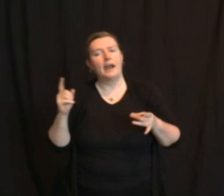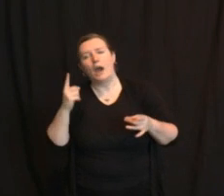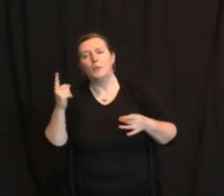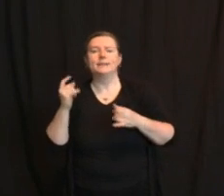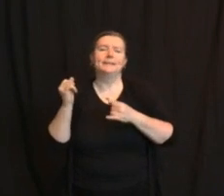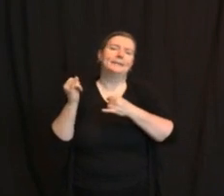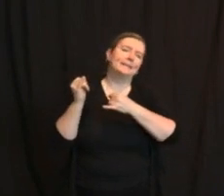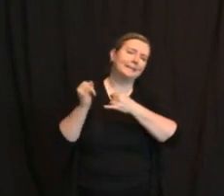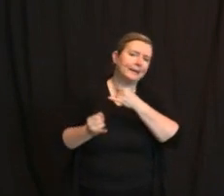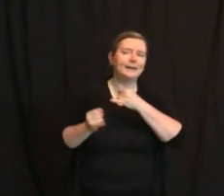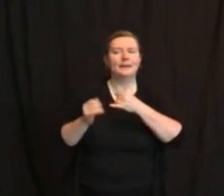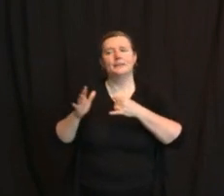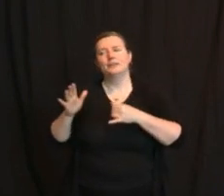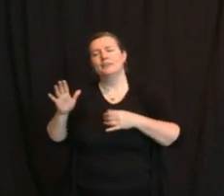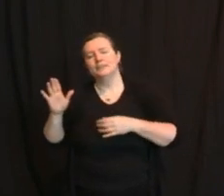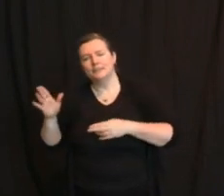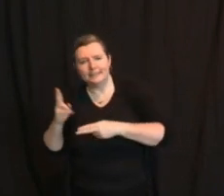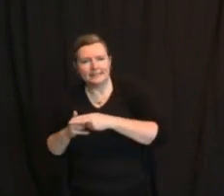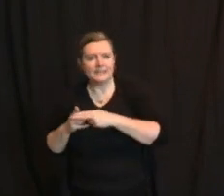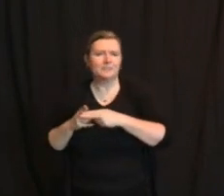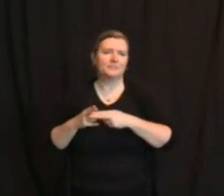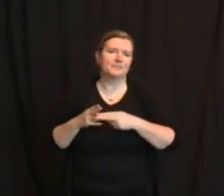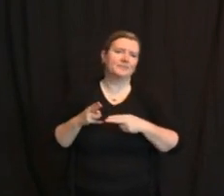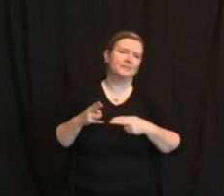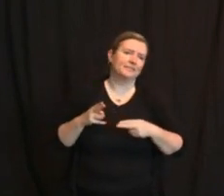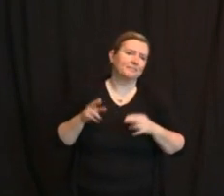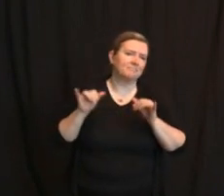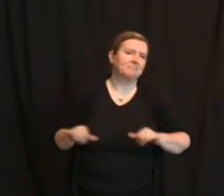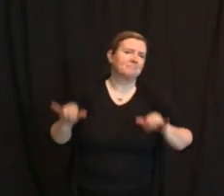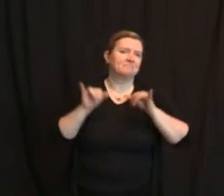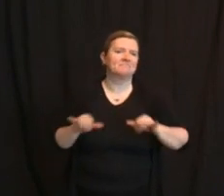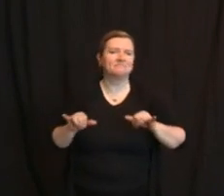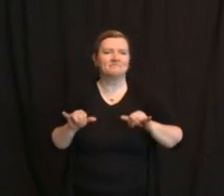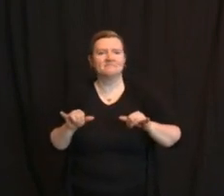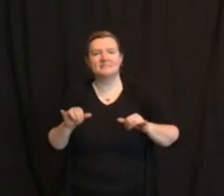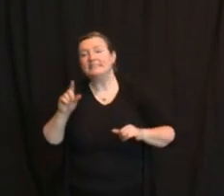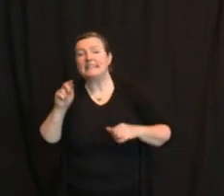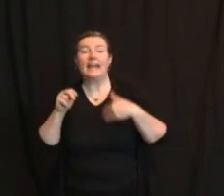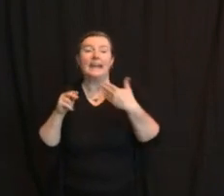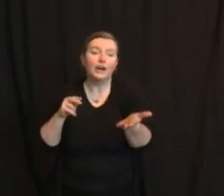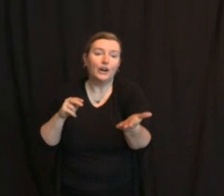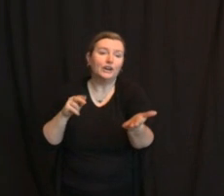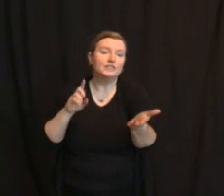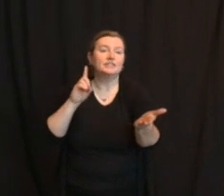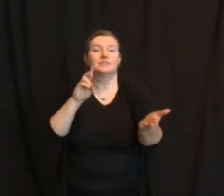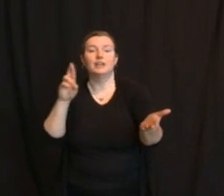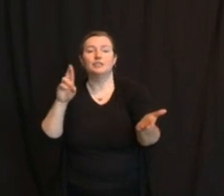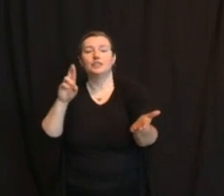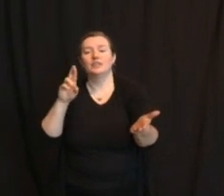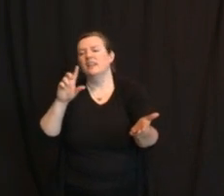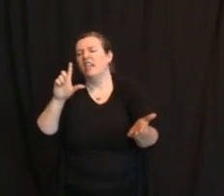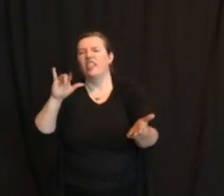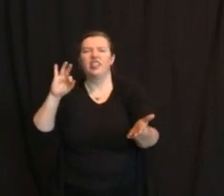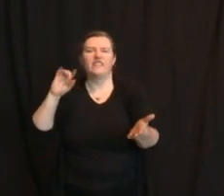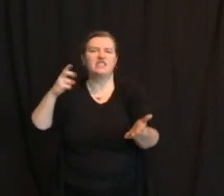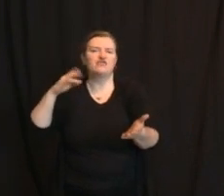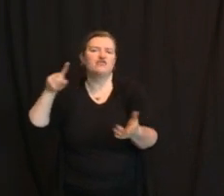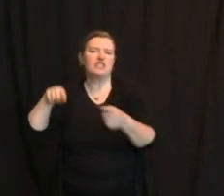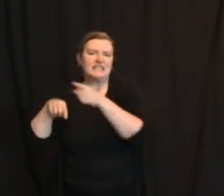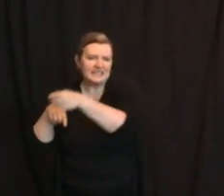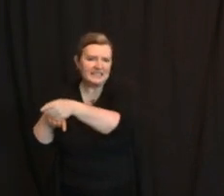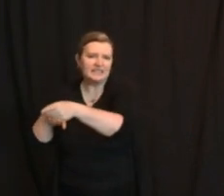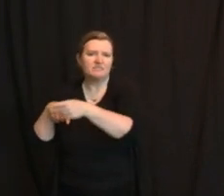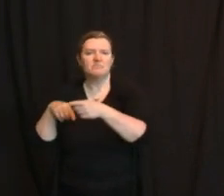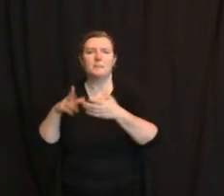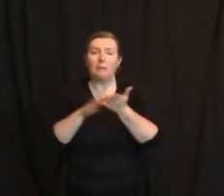almost inevitably, it's Tina Tan is with her, or Ed Lifshitz, and I want to give Christina Tan a shout out as well. But Dave,